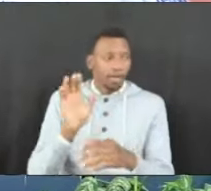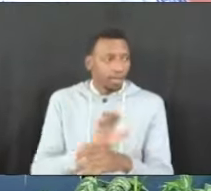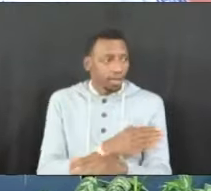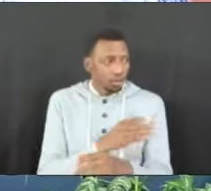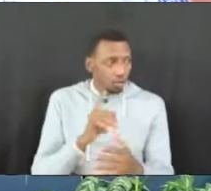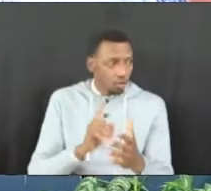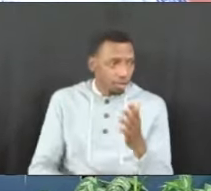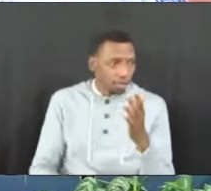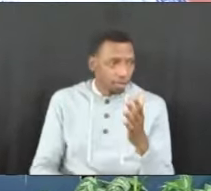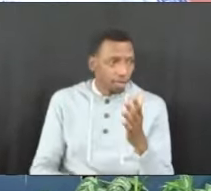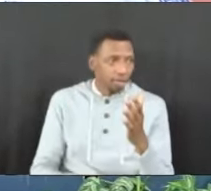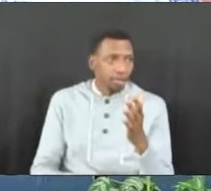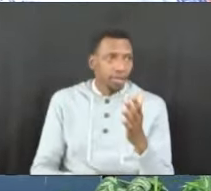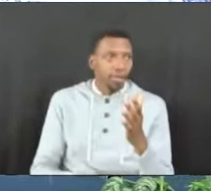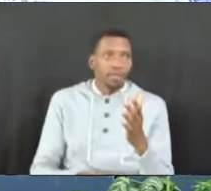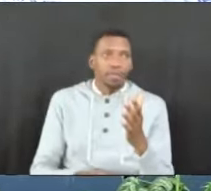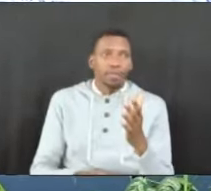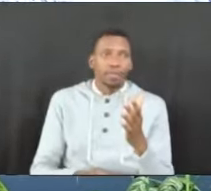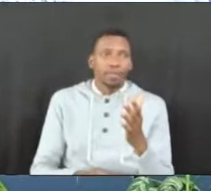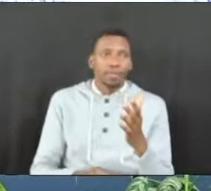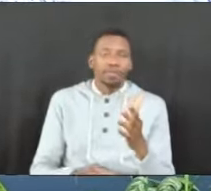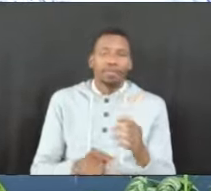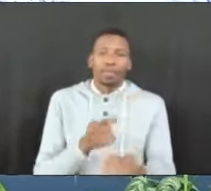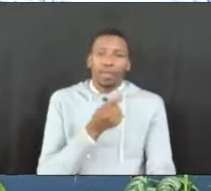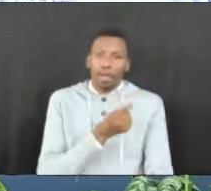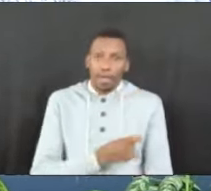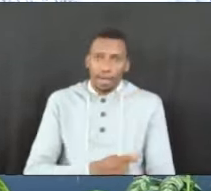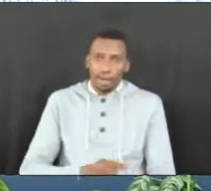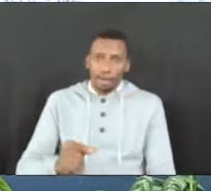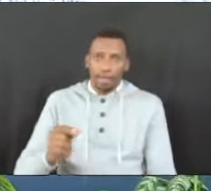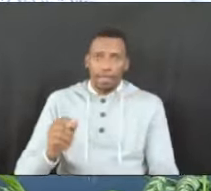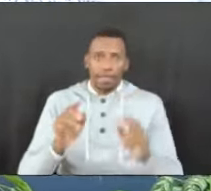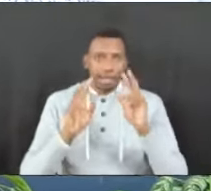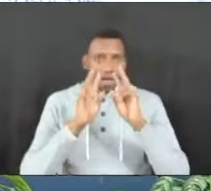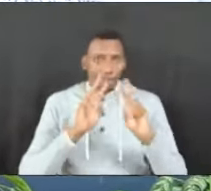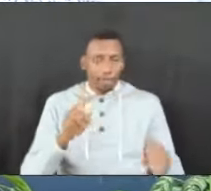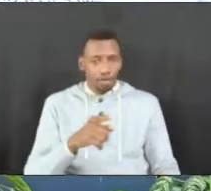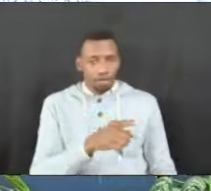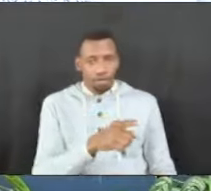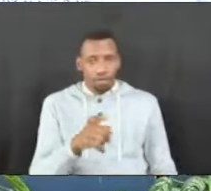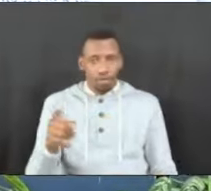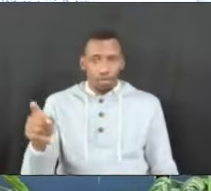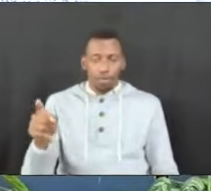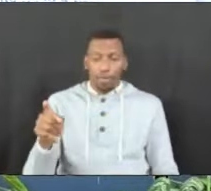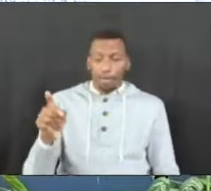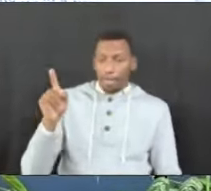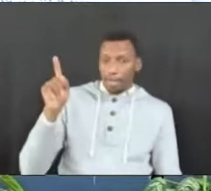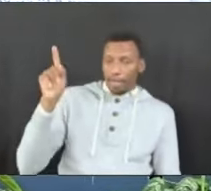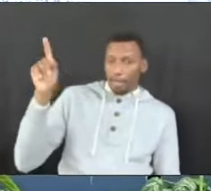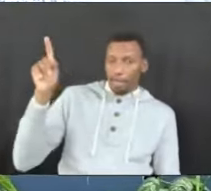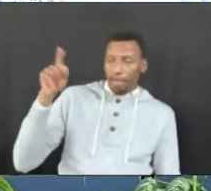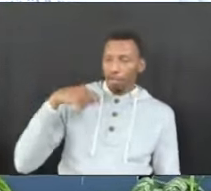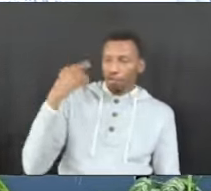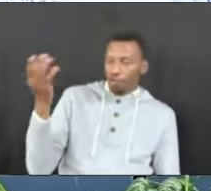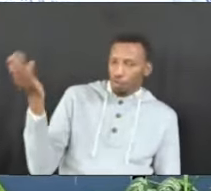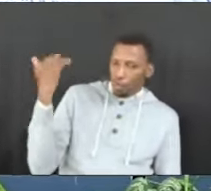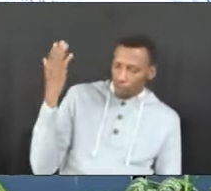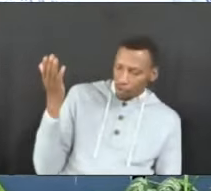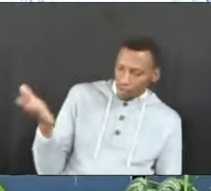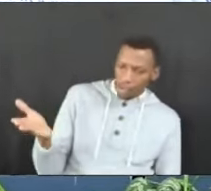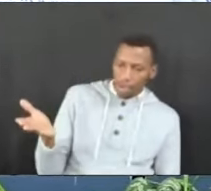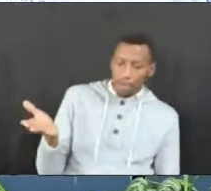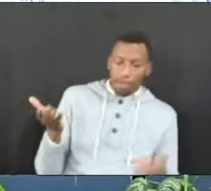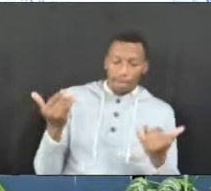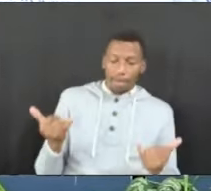a doxology, and it says, grace and peace to you from him who is and was and is to come, from the seven